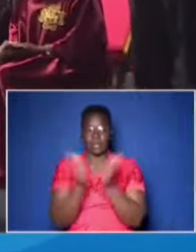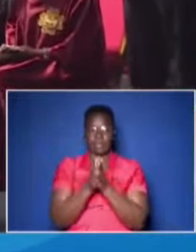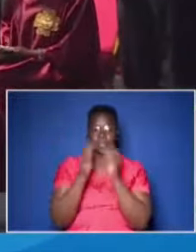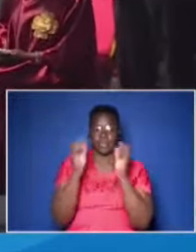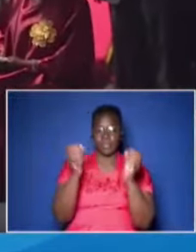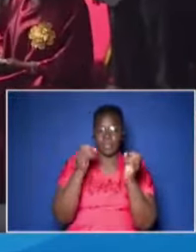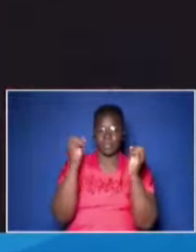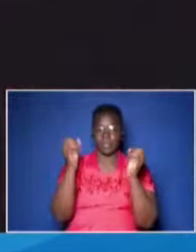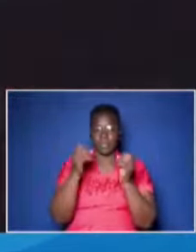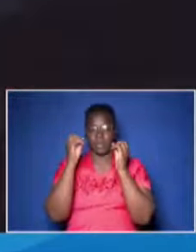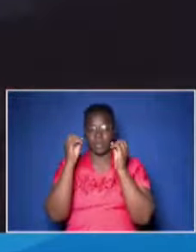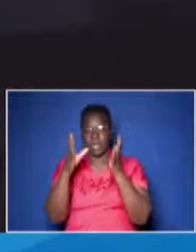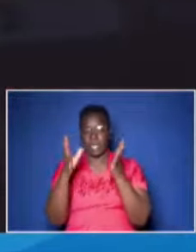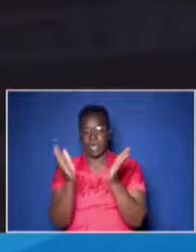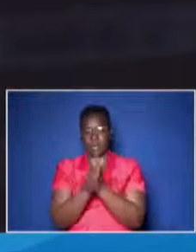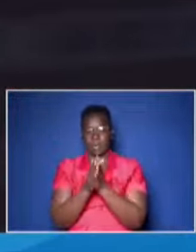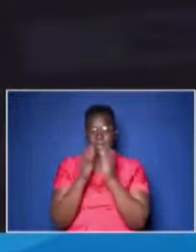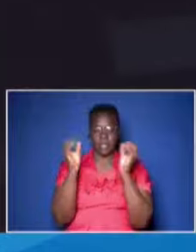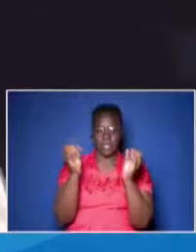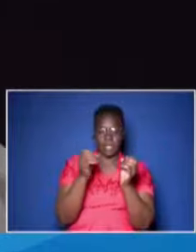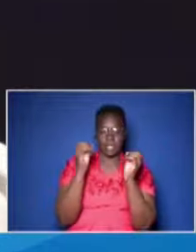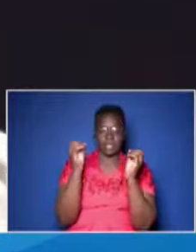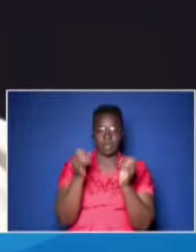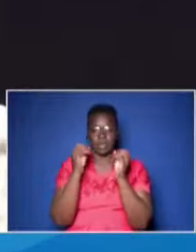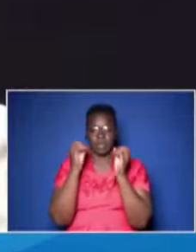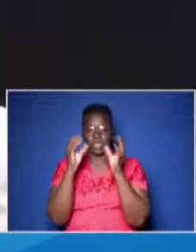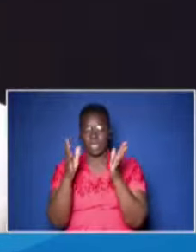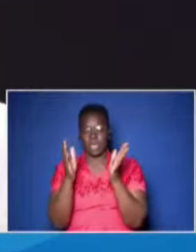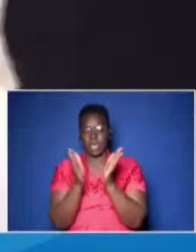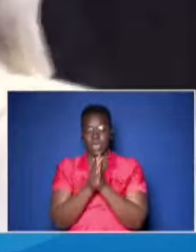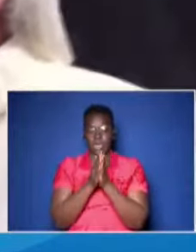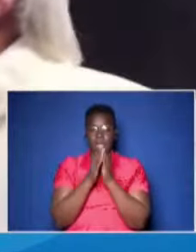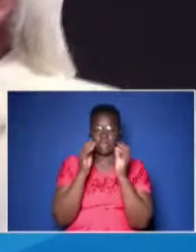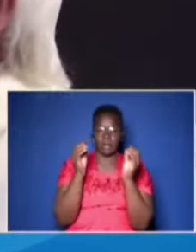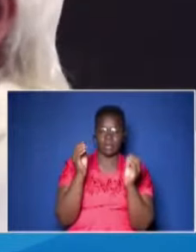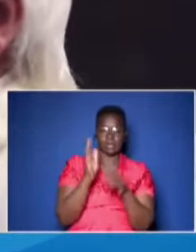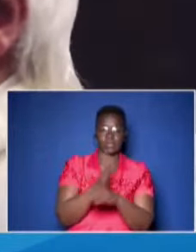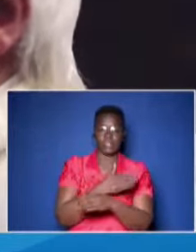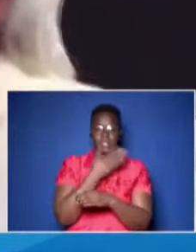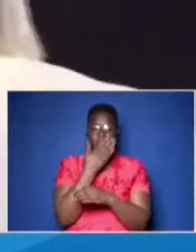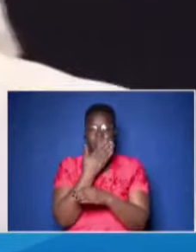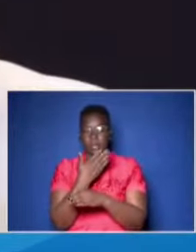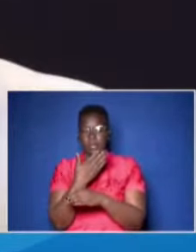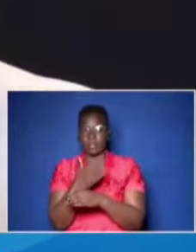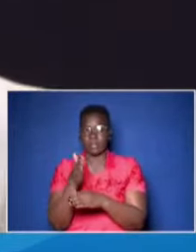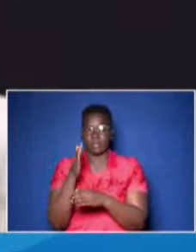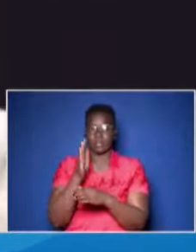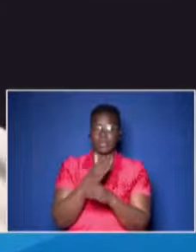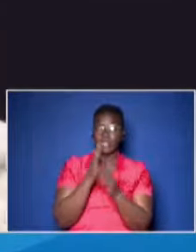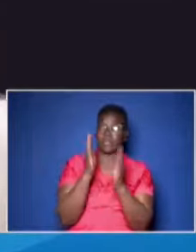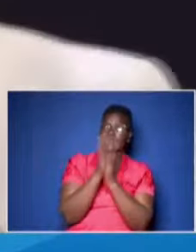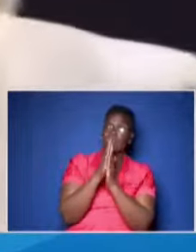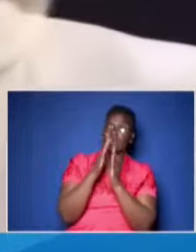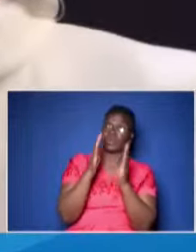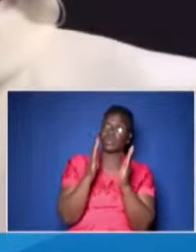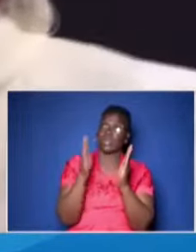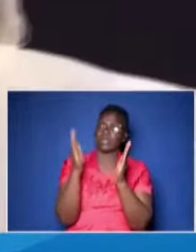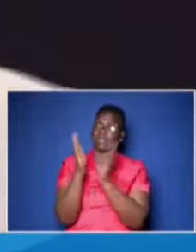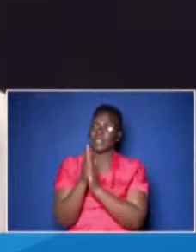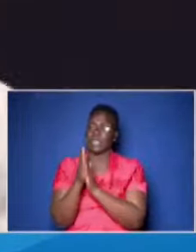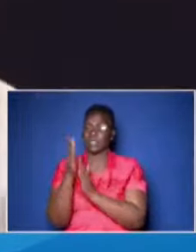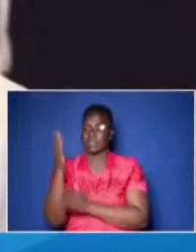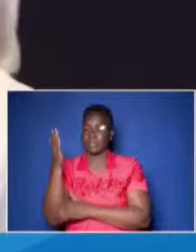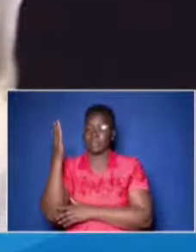hallelujah hallelujah hallelujah let sings of Praise let's go let's go let's